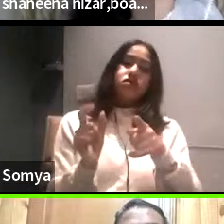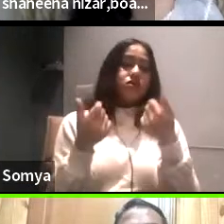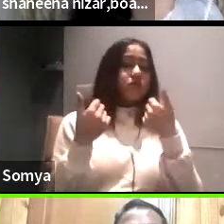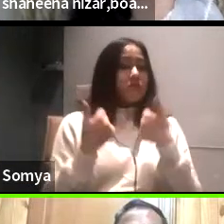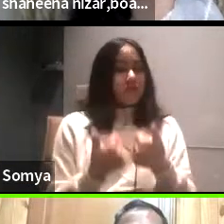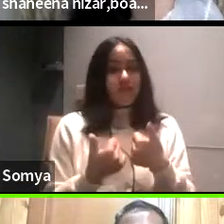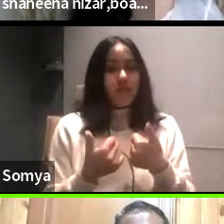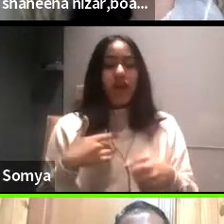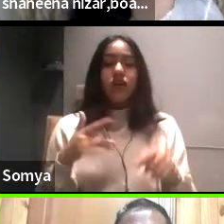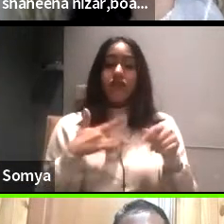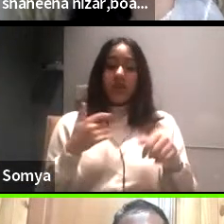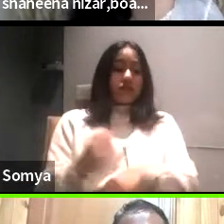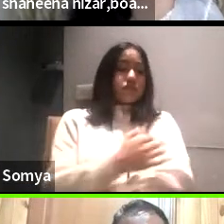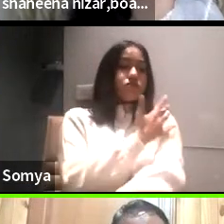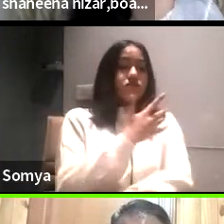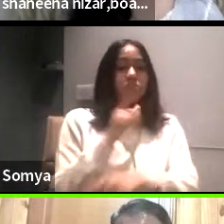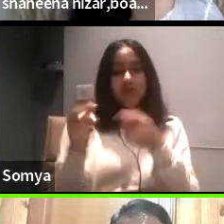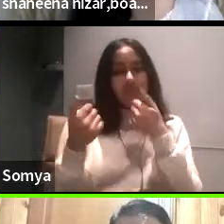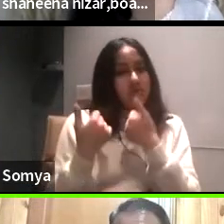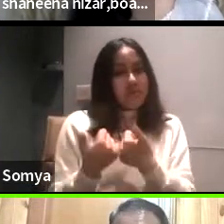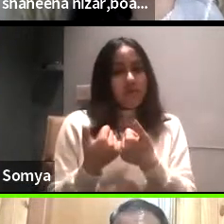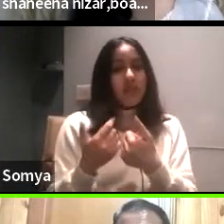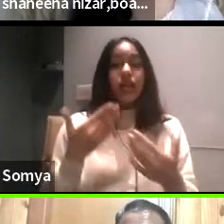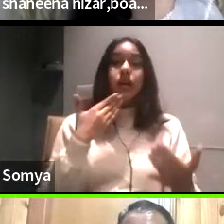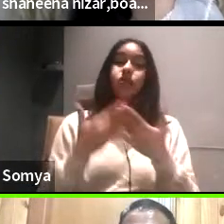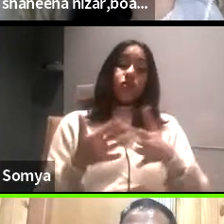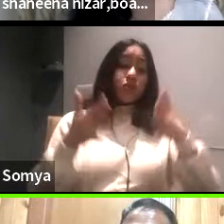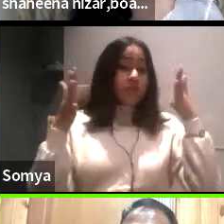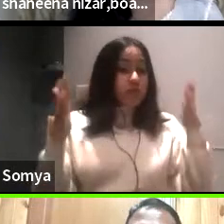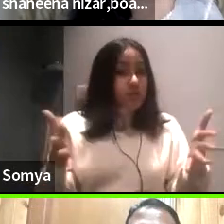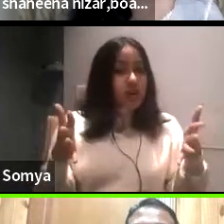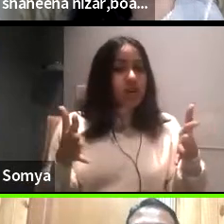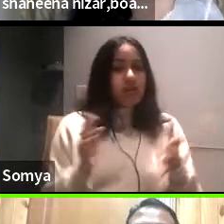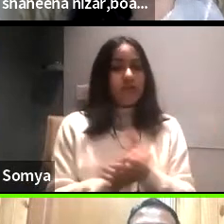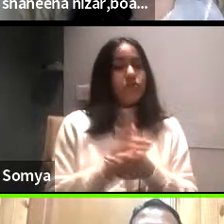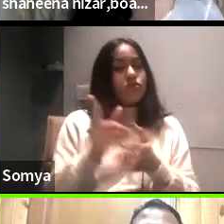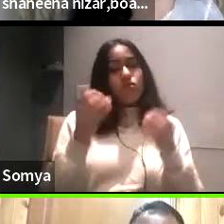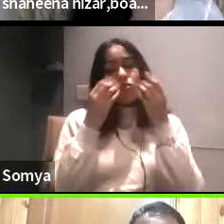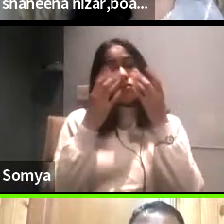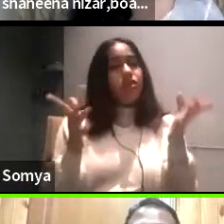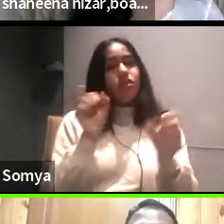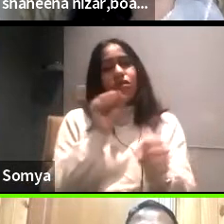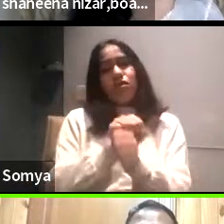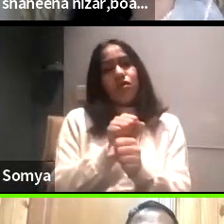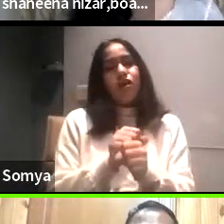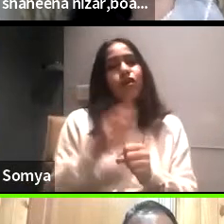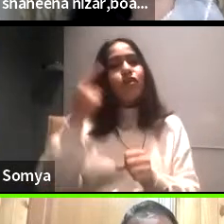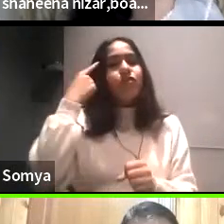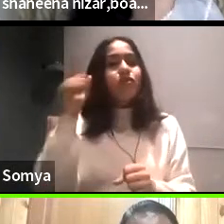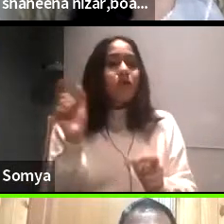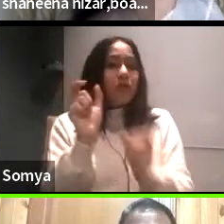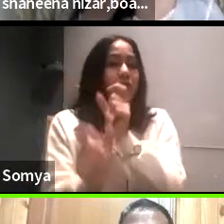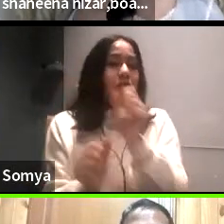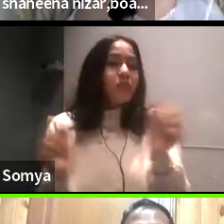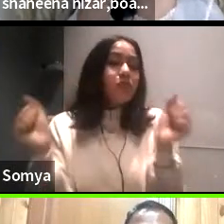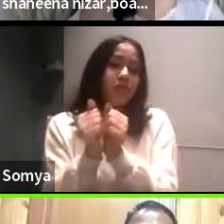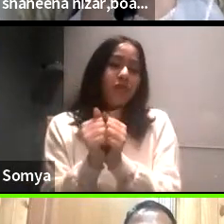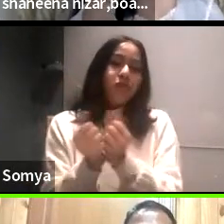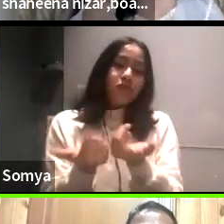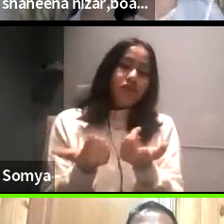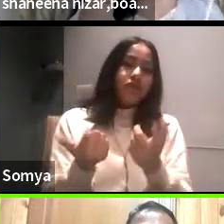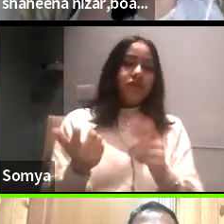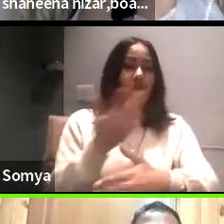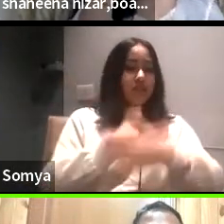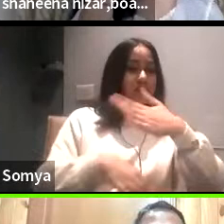really admire your insights on this. And thanks for doing such wonderful work for people with disability. Gratitude. Thank